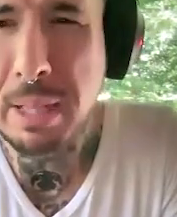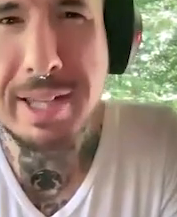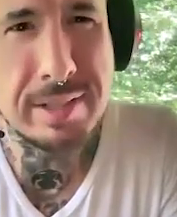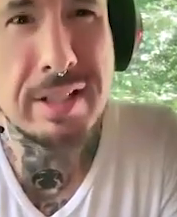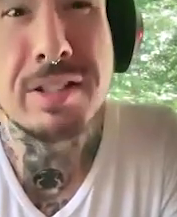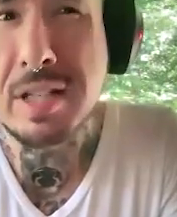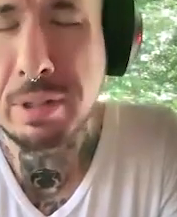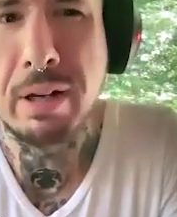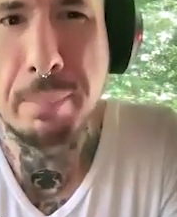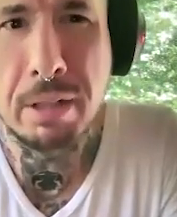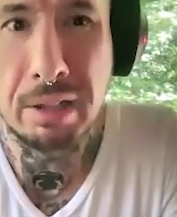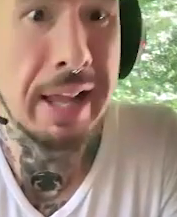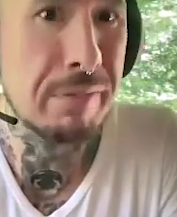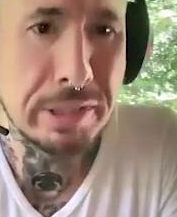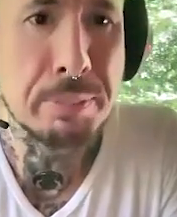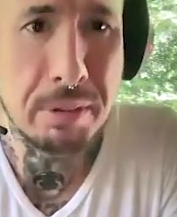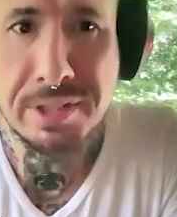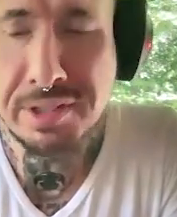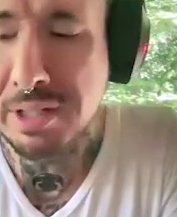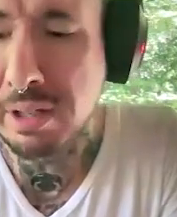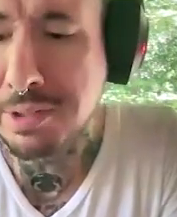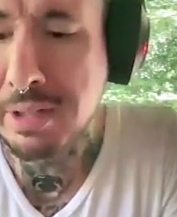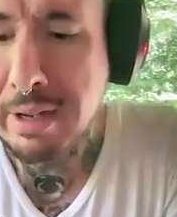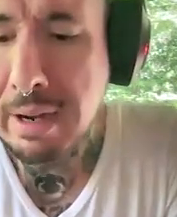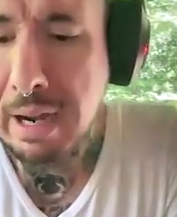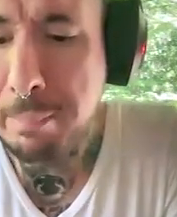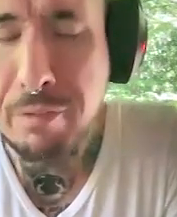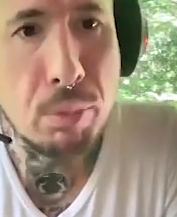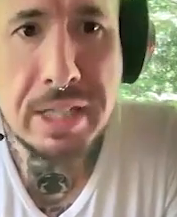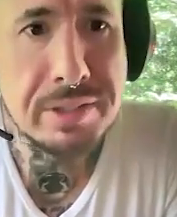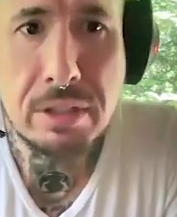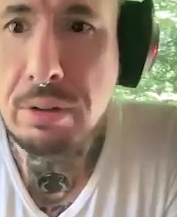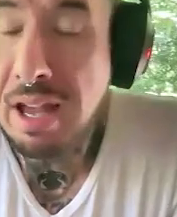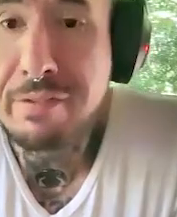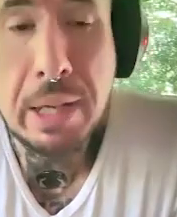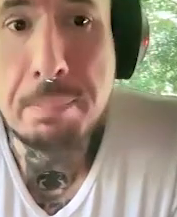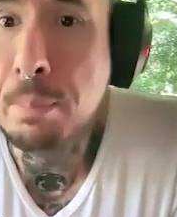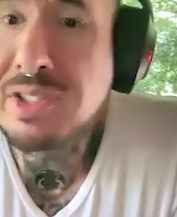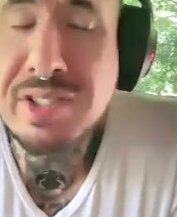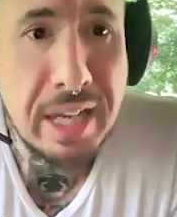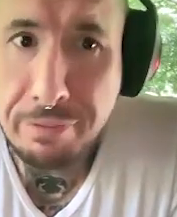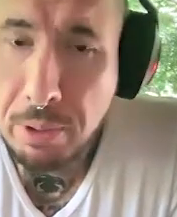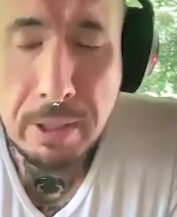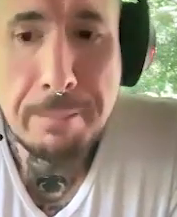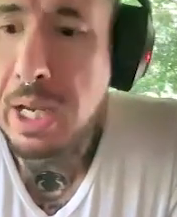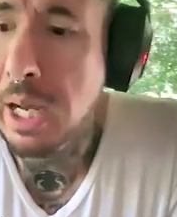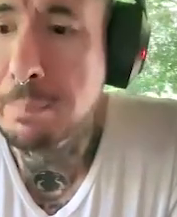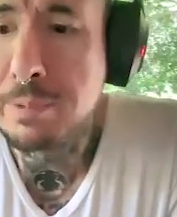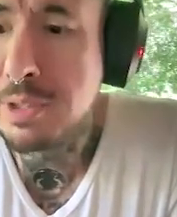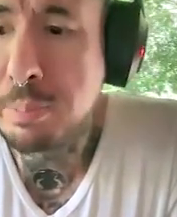that, right? Maybe that's a hidden secret among a lot of our experiences as adults. But for me as a youth, I found it much